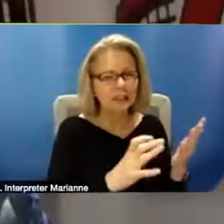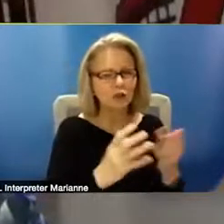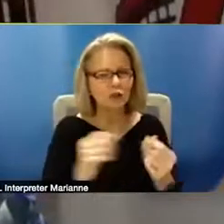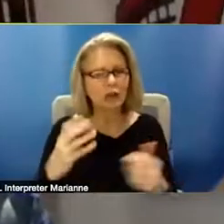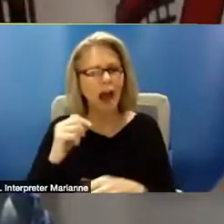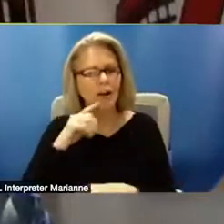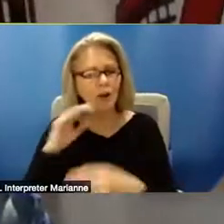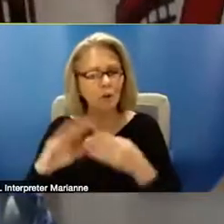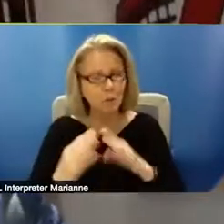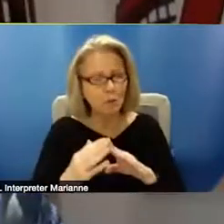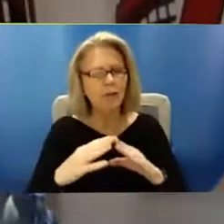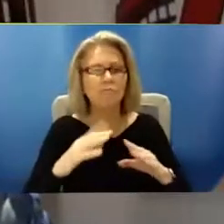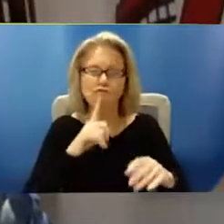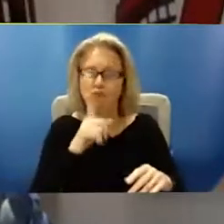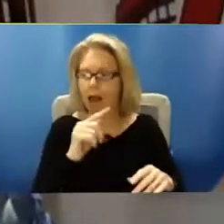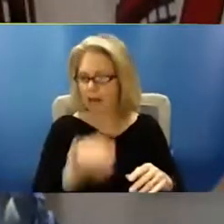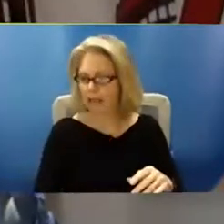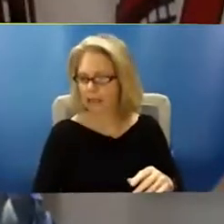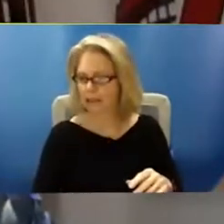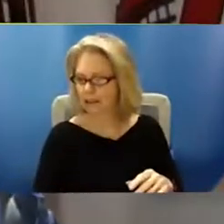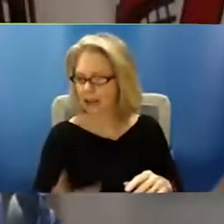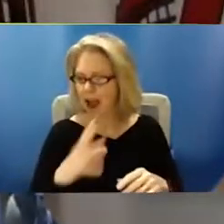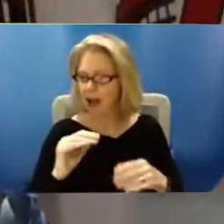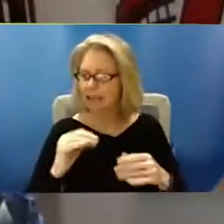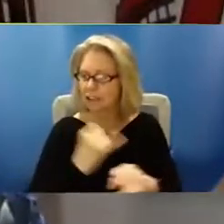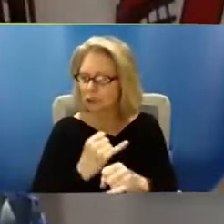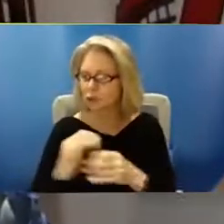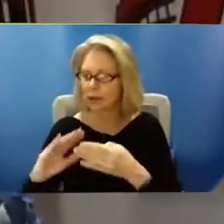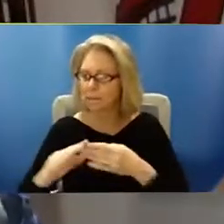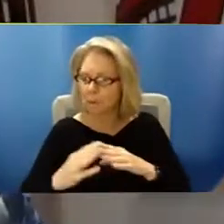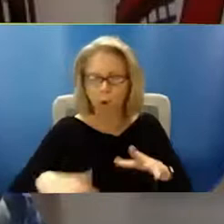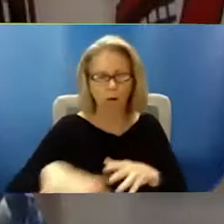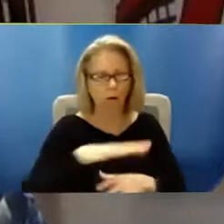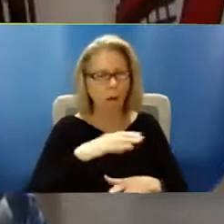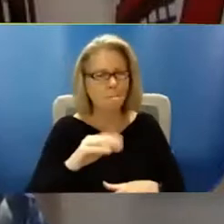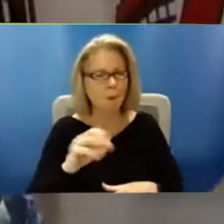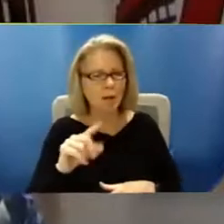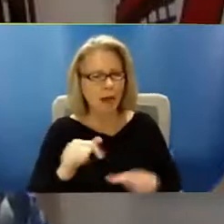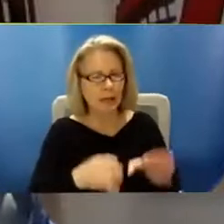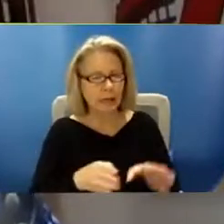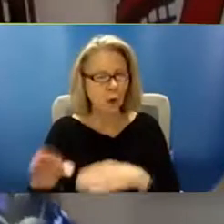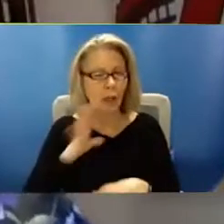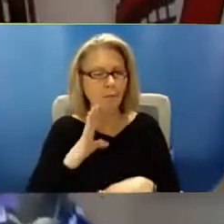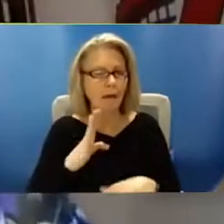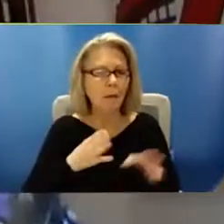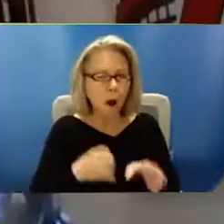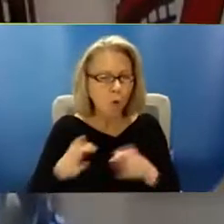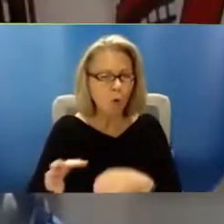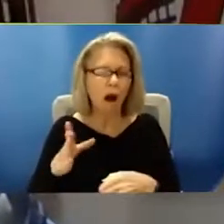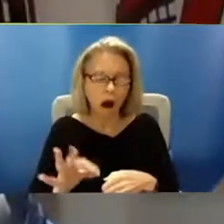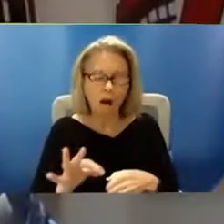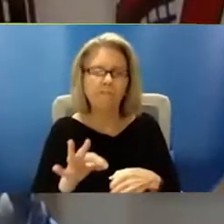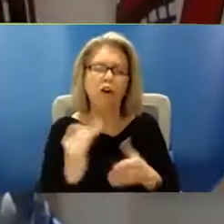Artistic Coalition and Institutional-Communal Nodality, and we are going to look at political and public networks and coalitions within